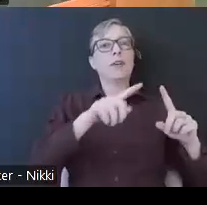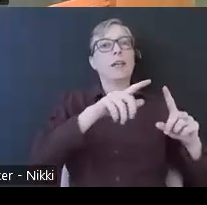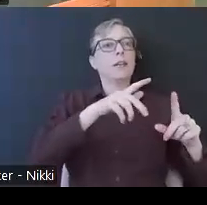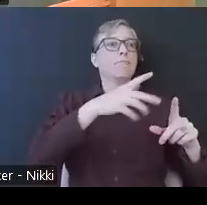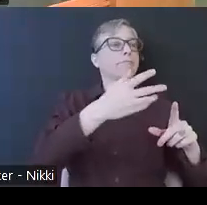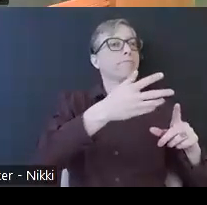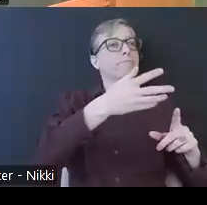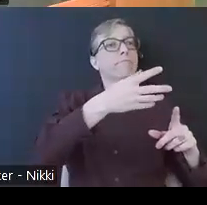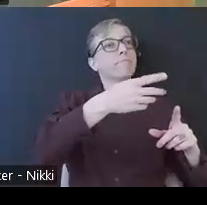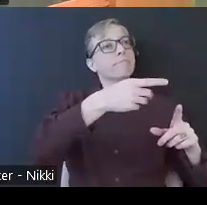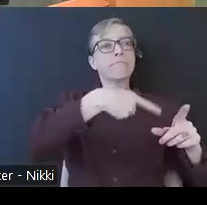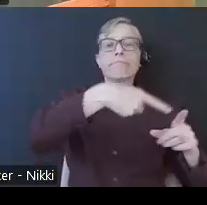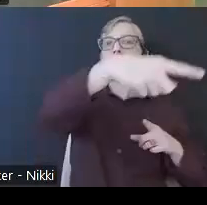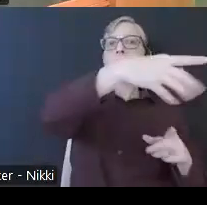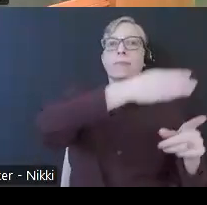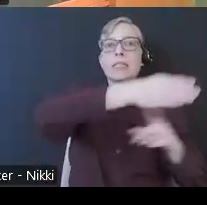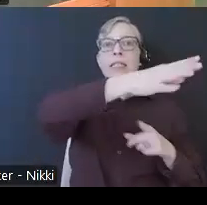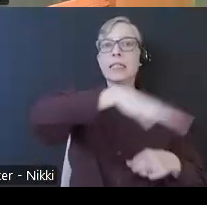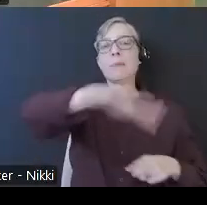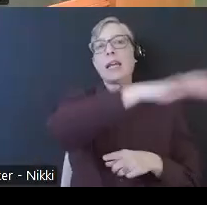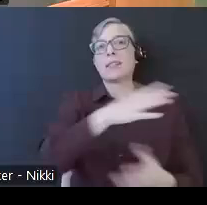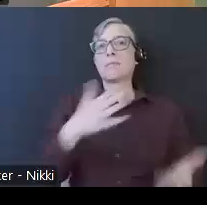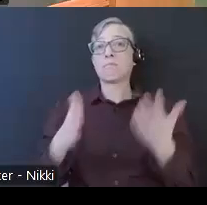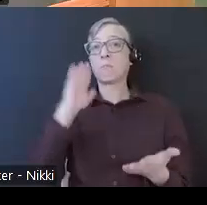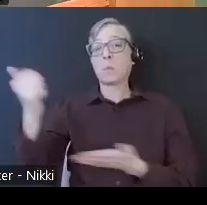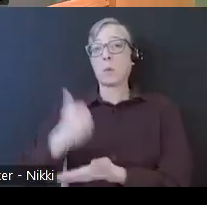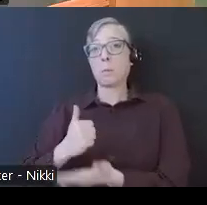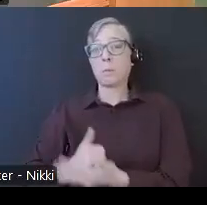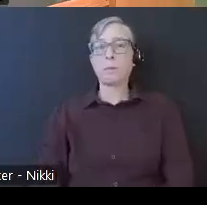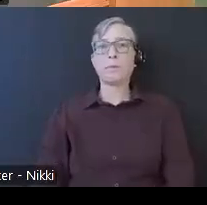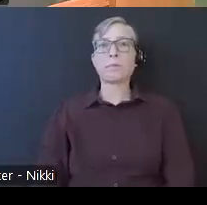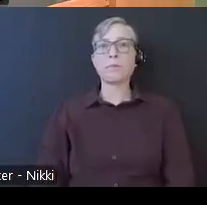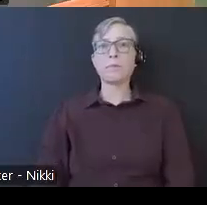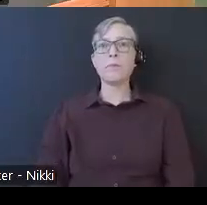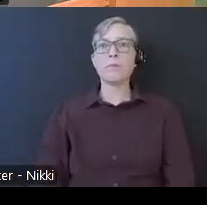we implement. So I'll share with you this model